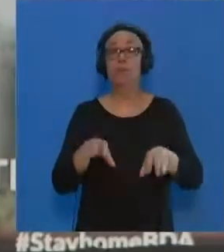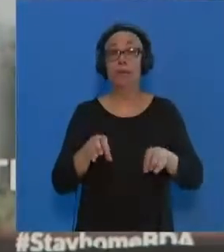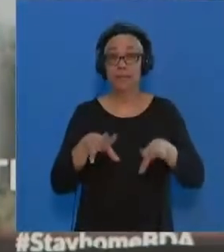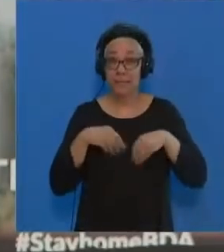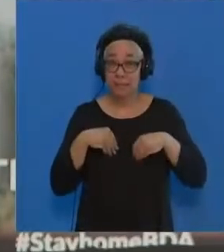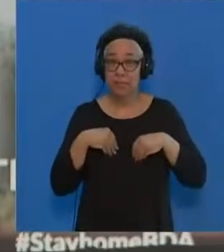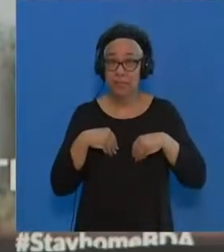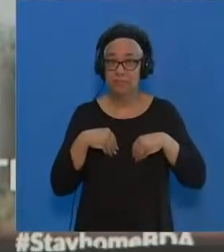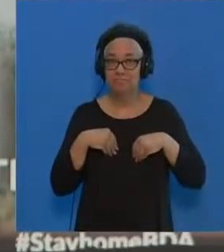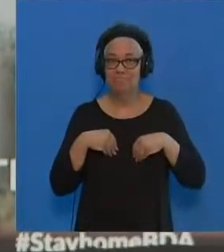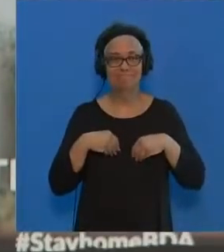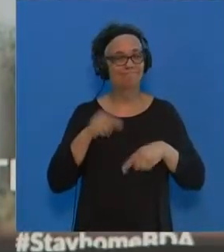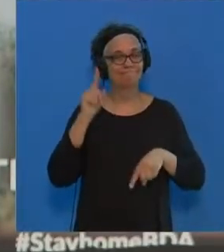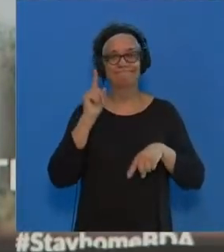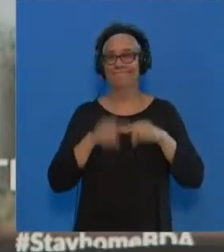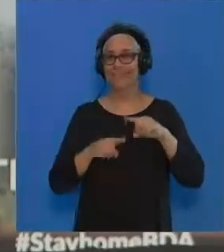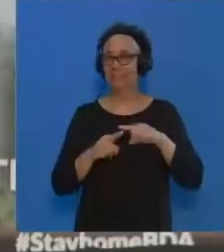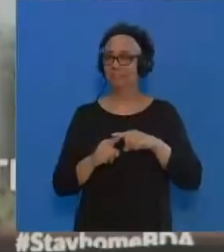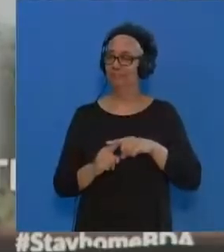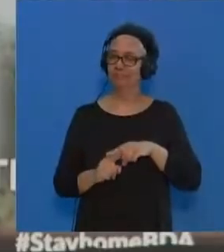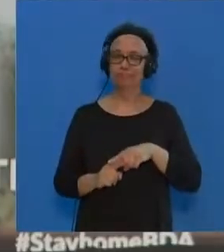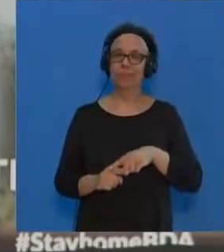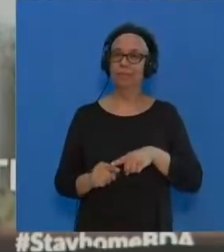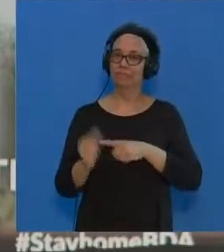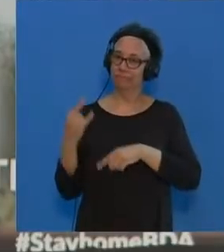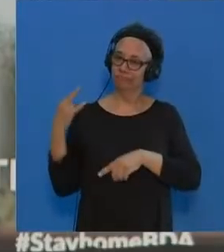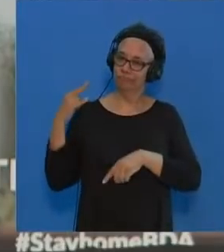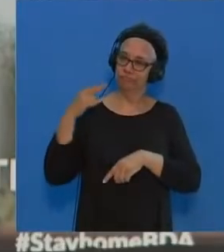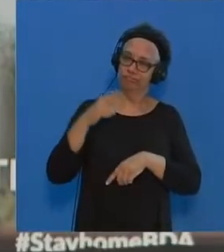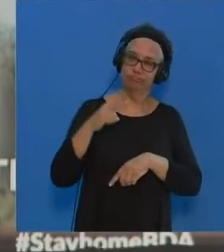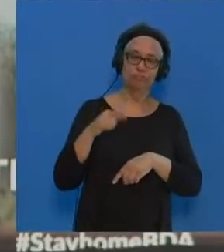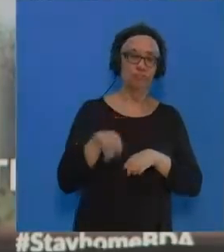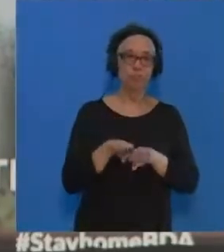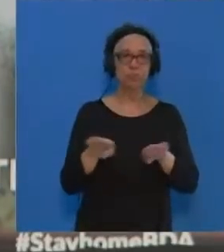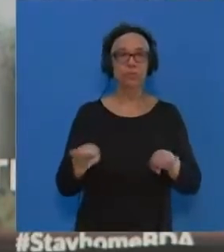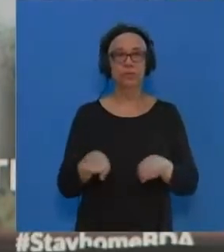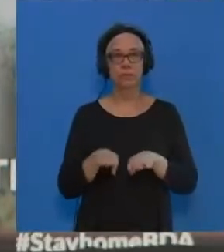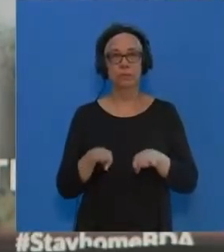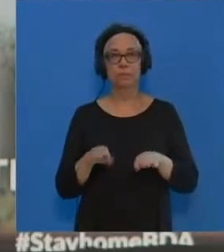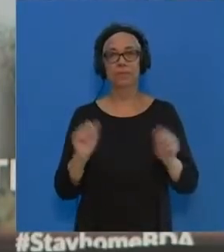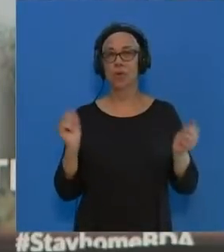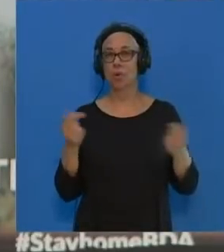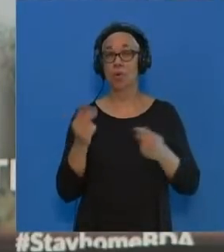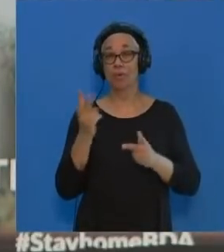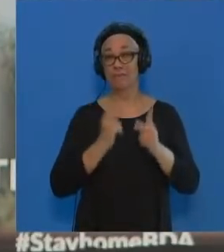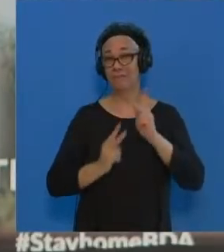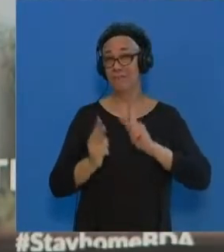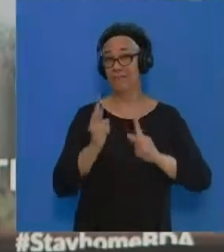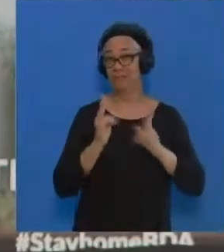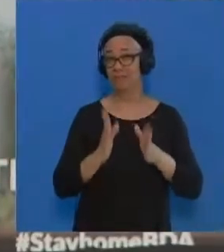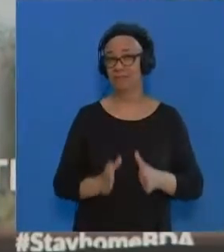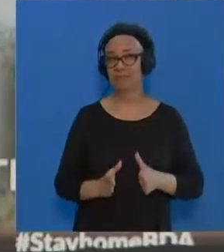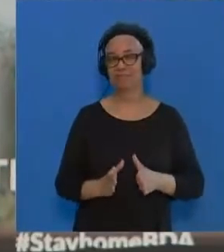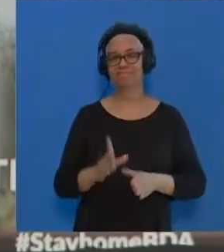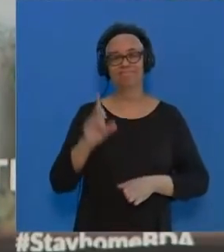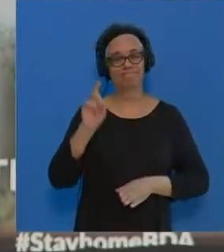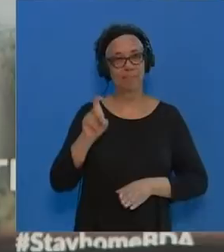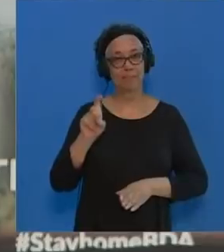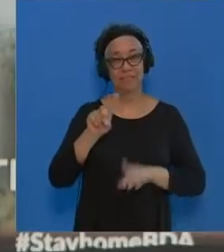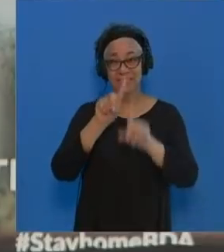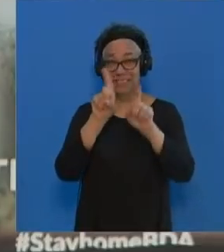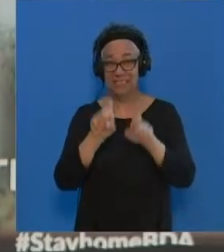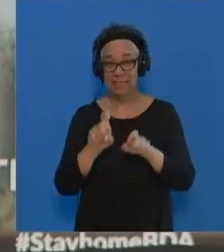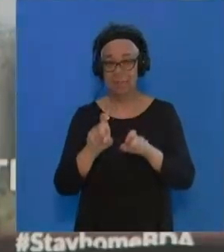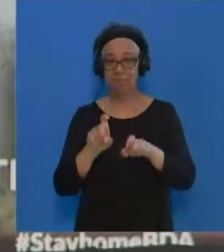be boarded and will therefore not come to Bermuda. All visitors coming to Bermuda will be required to be tested when they